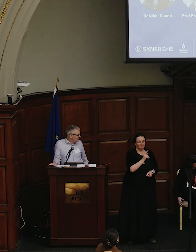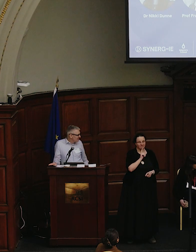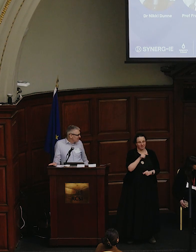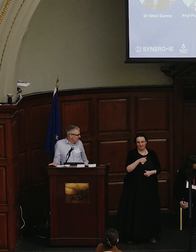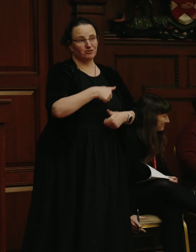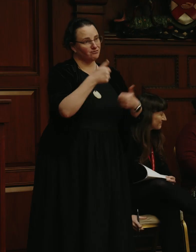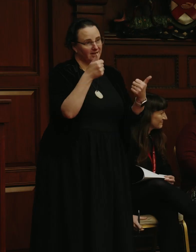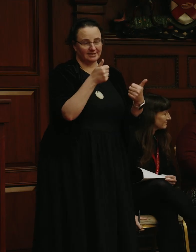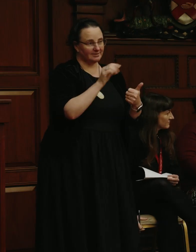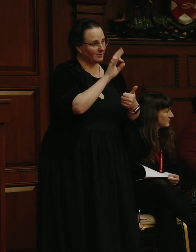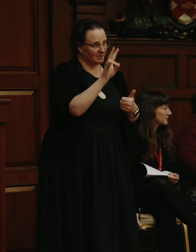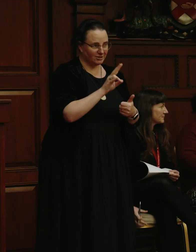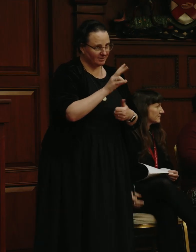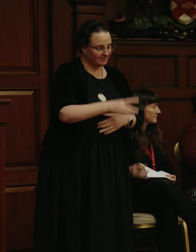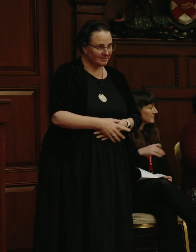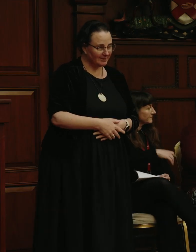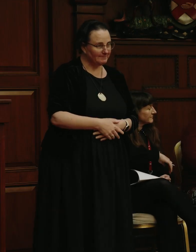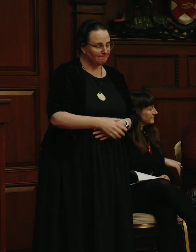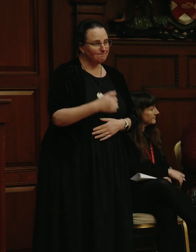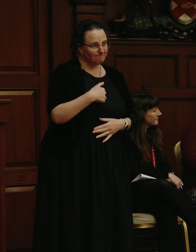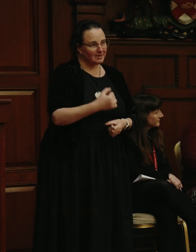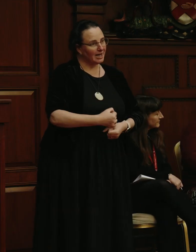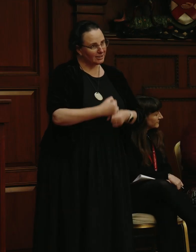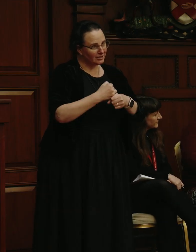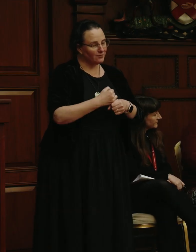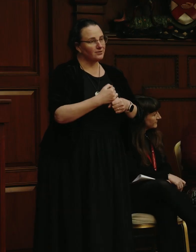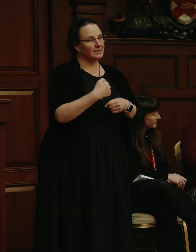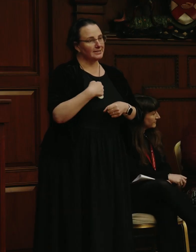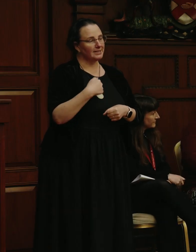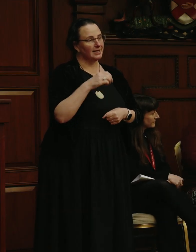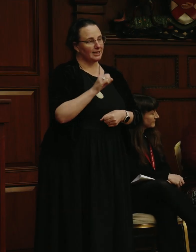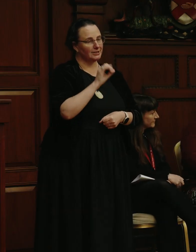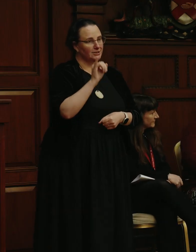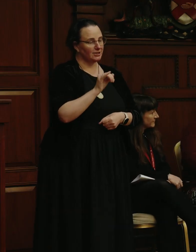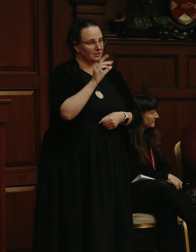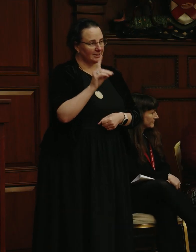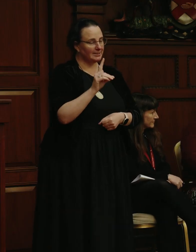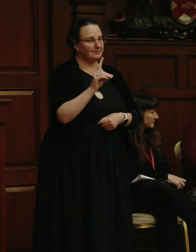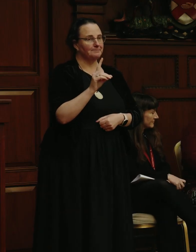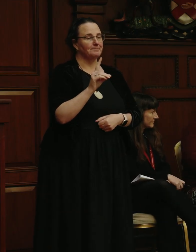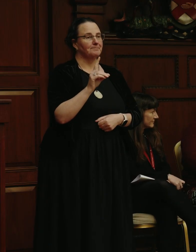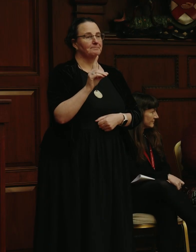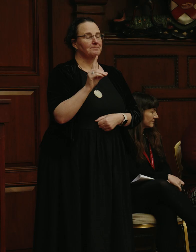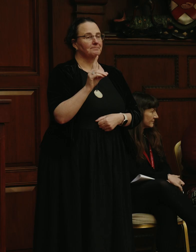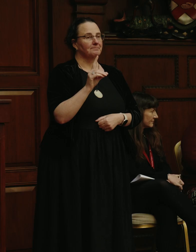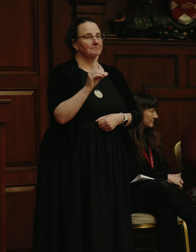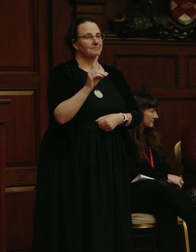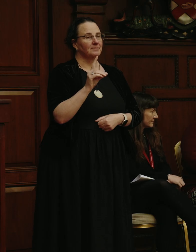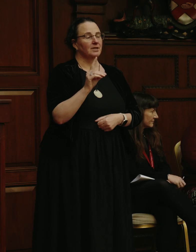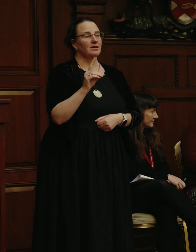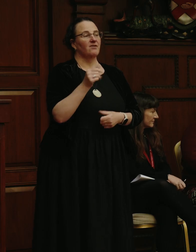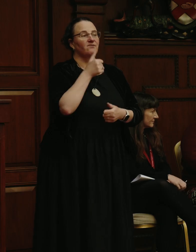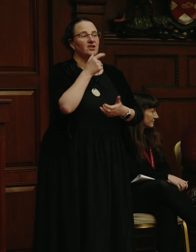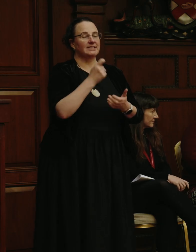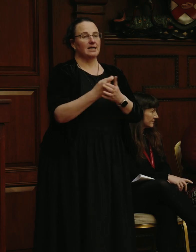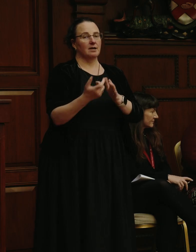question, and as someone who suffers from Sjögren's disease, and I think when you first get your